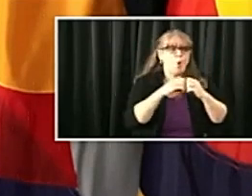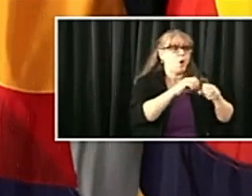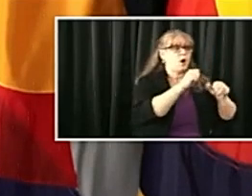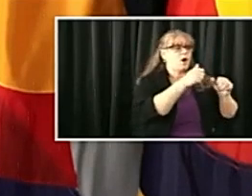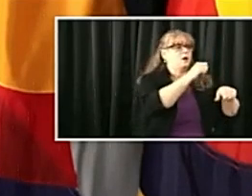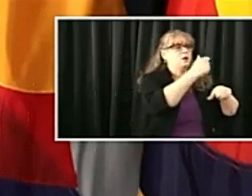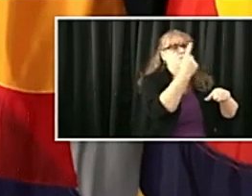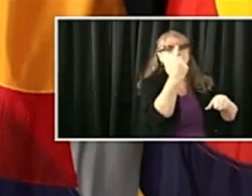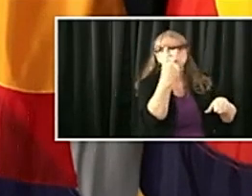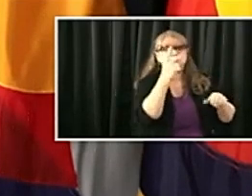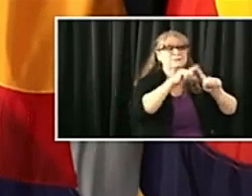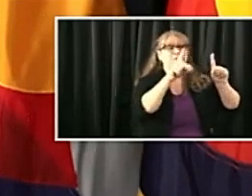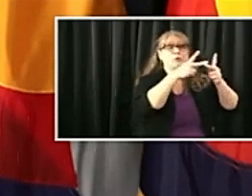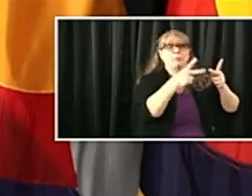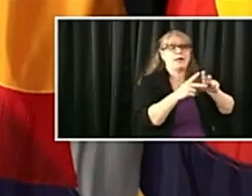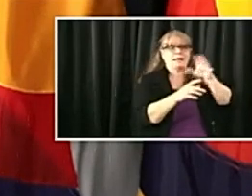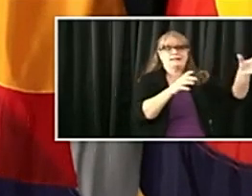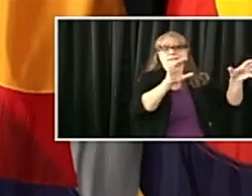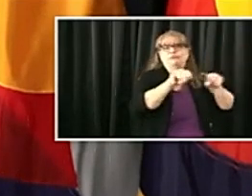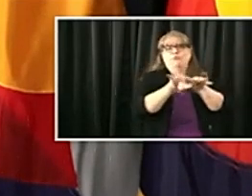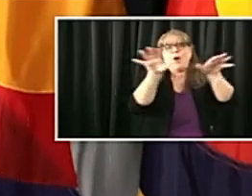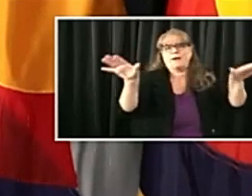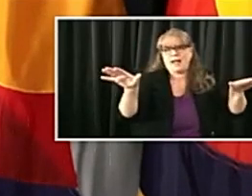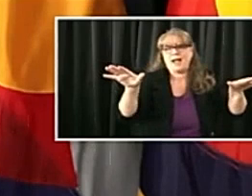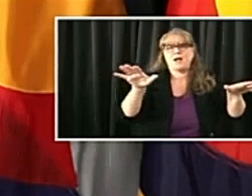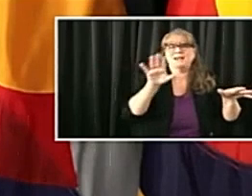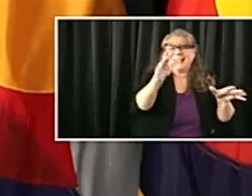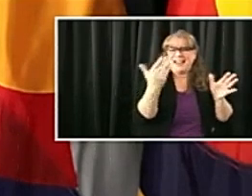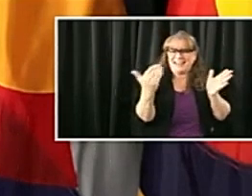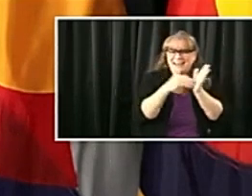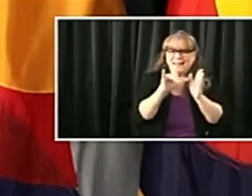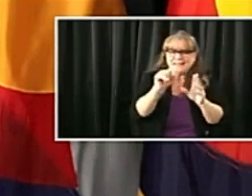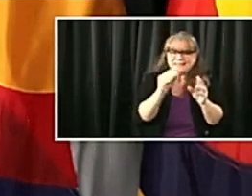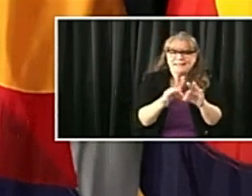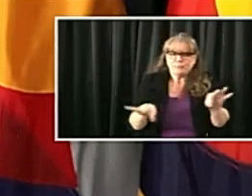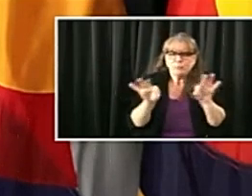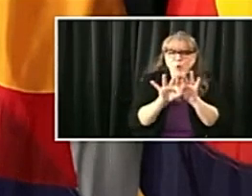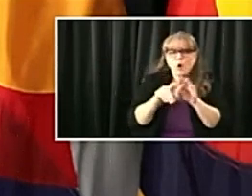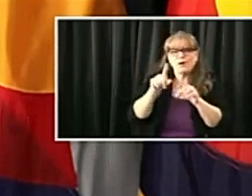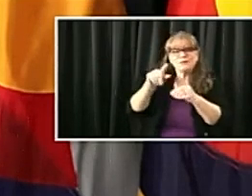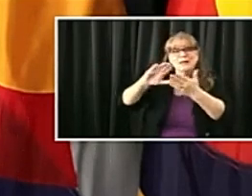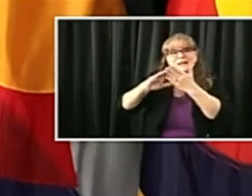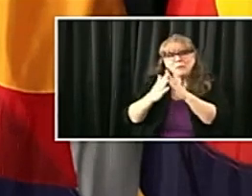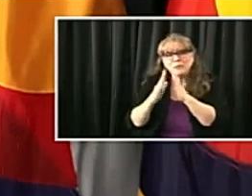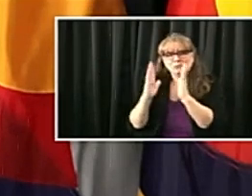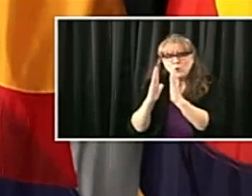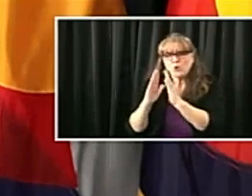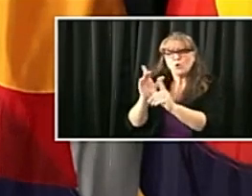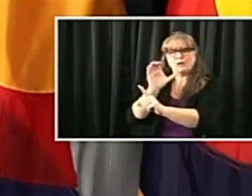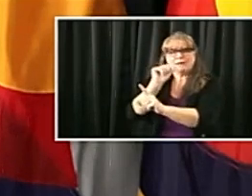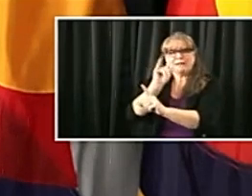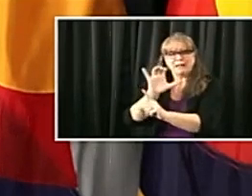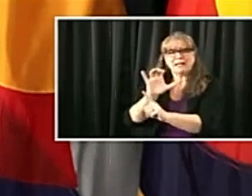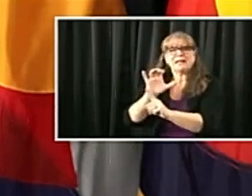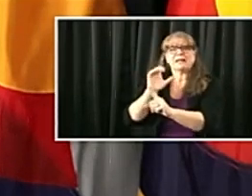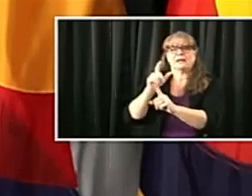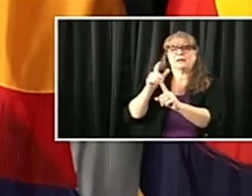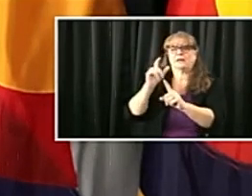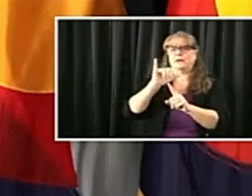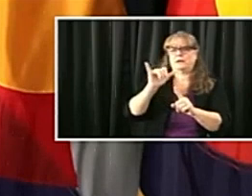community, small and medium scale vaccination clinics. Some of them drive through in church parking lots